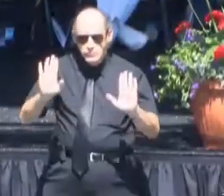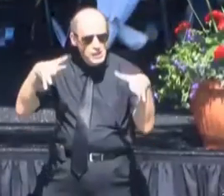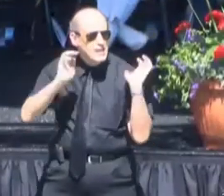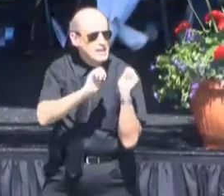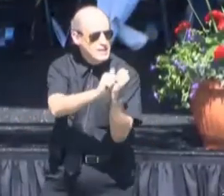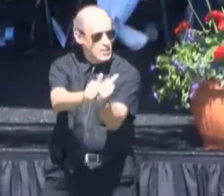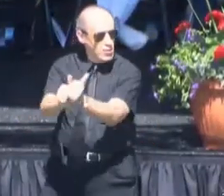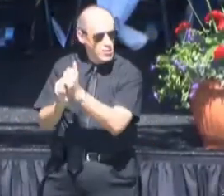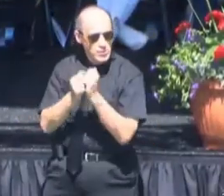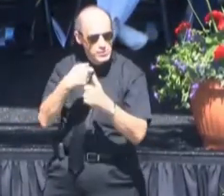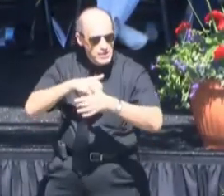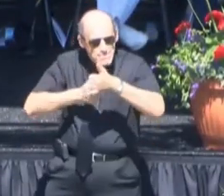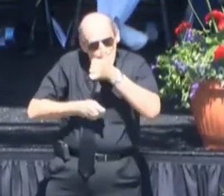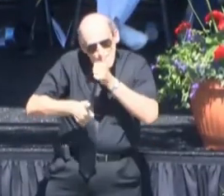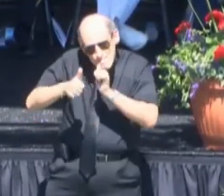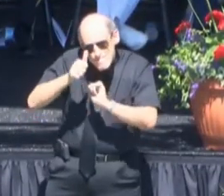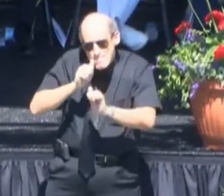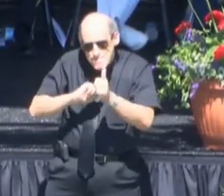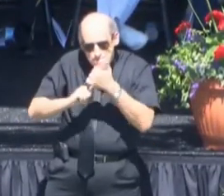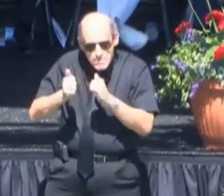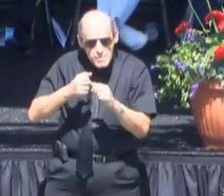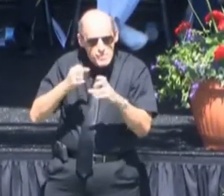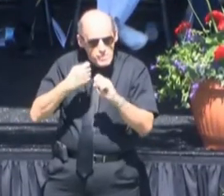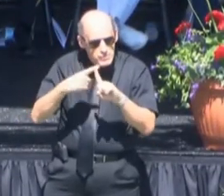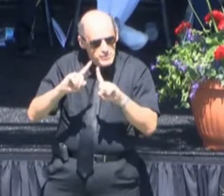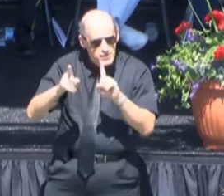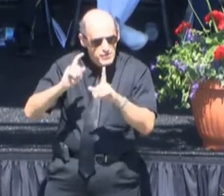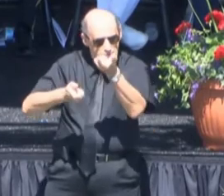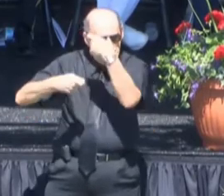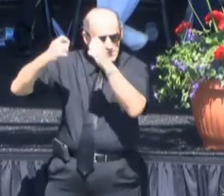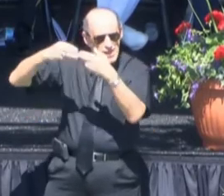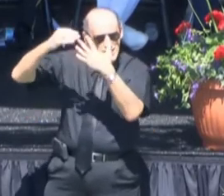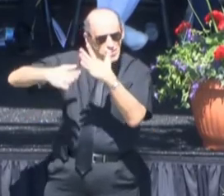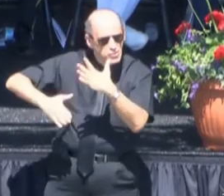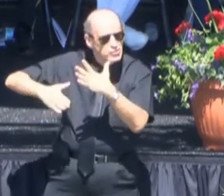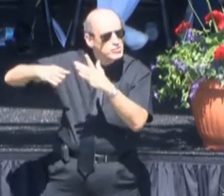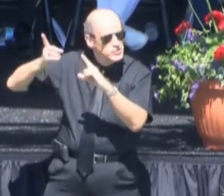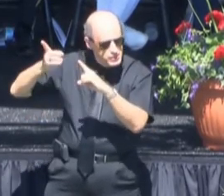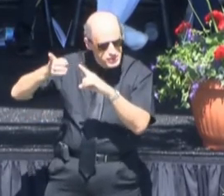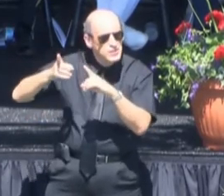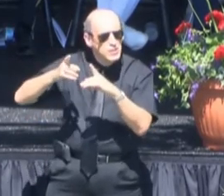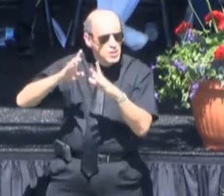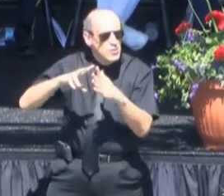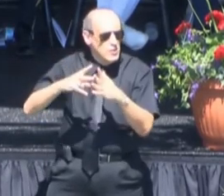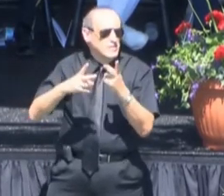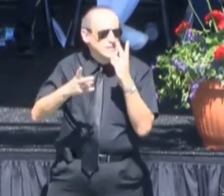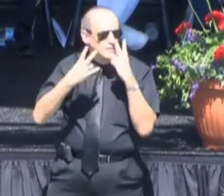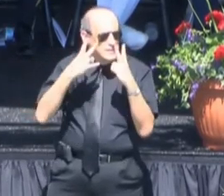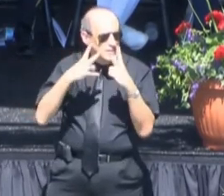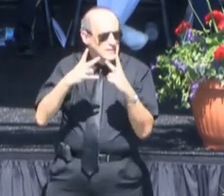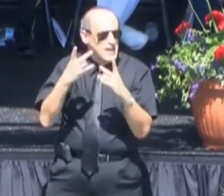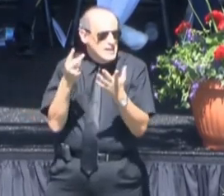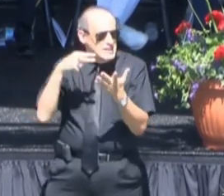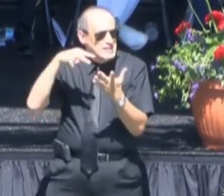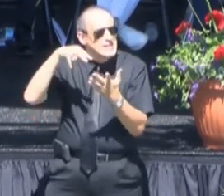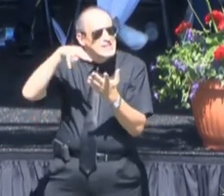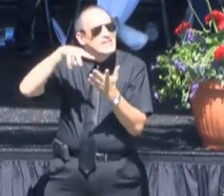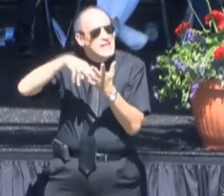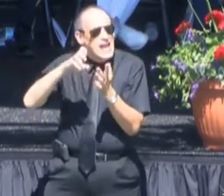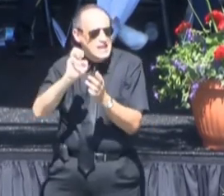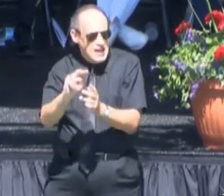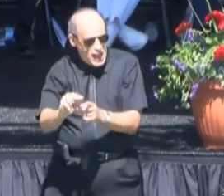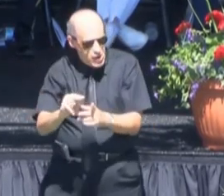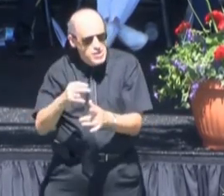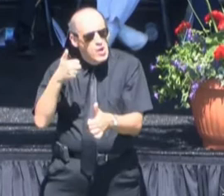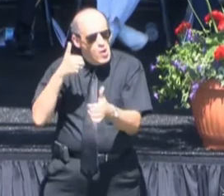Together, our class has endured through multiple commandants and leadership changes. We have endured through the SEER stand down, with nearly all of us